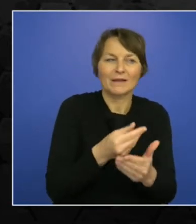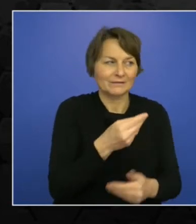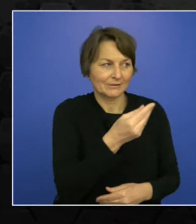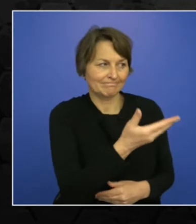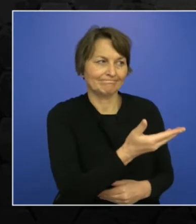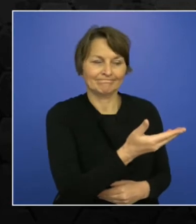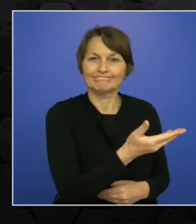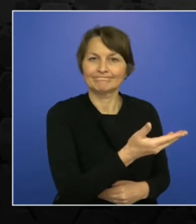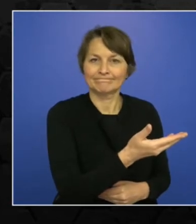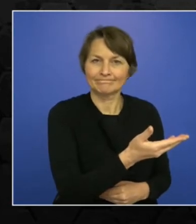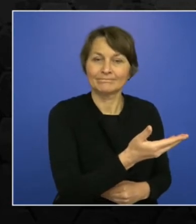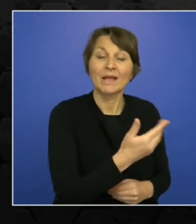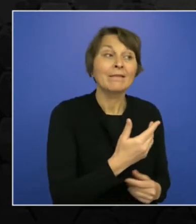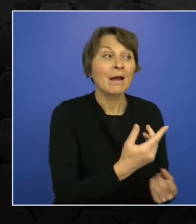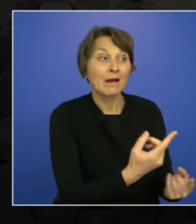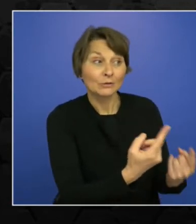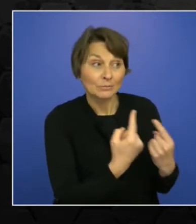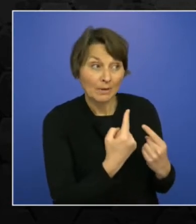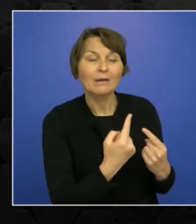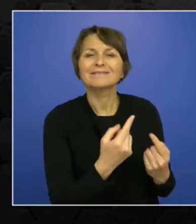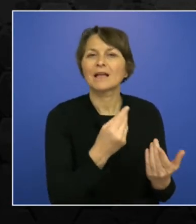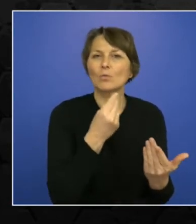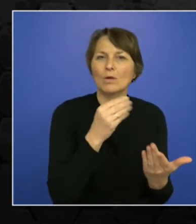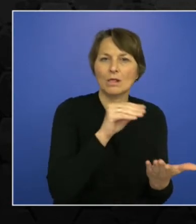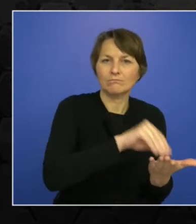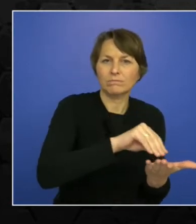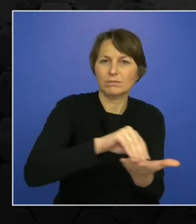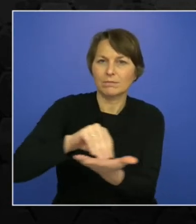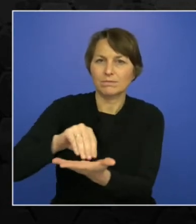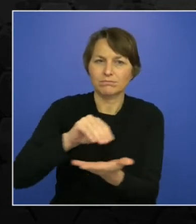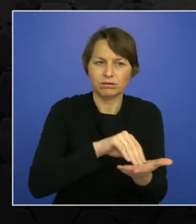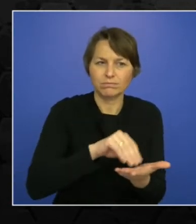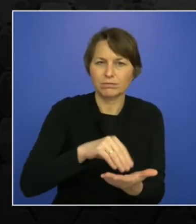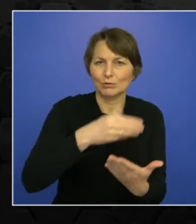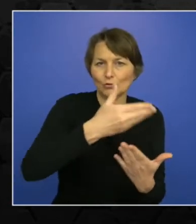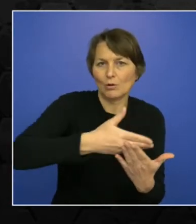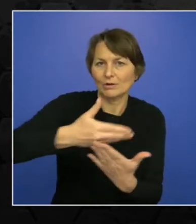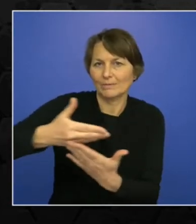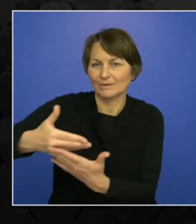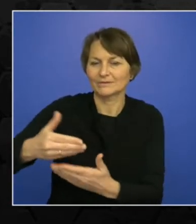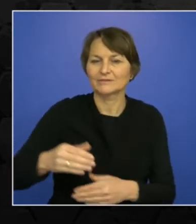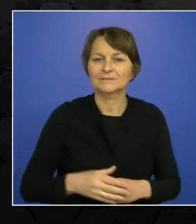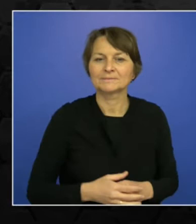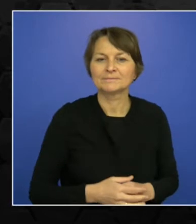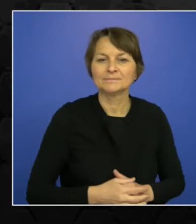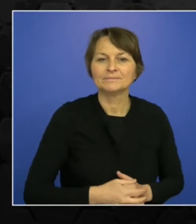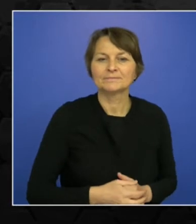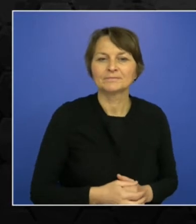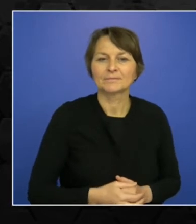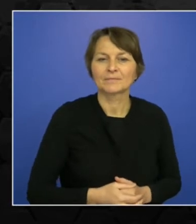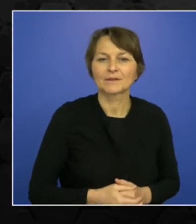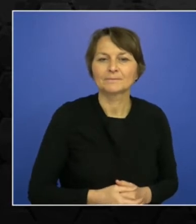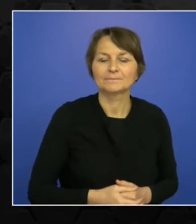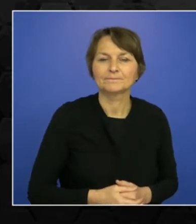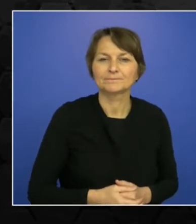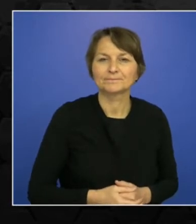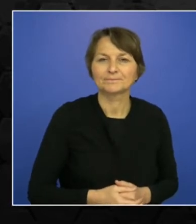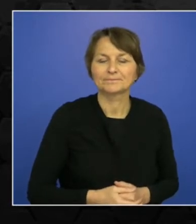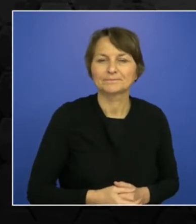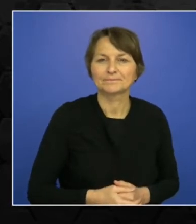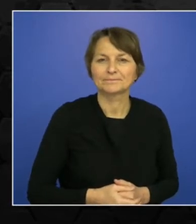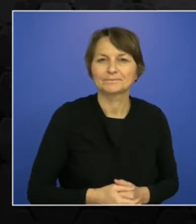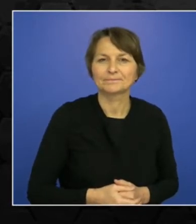we're going to get documentation, like the documents. That is how you have like your response. And then for